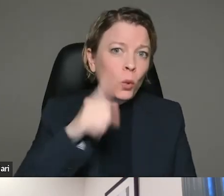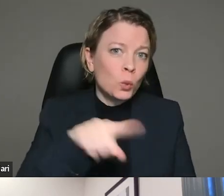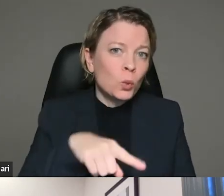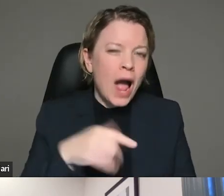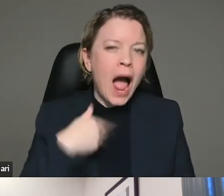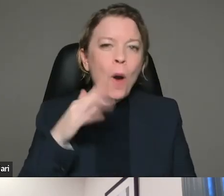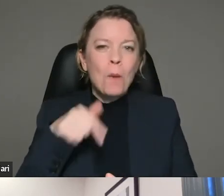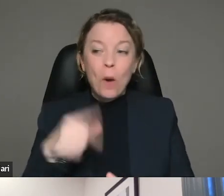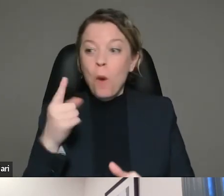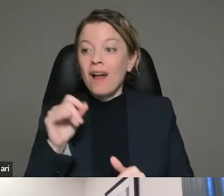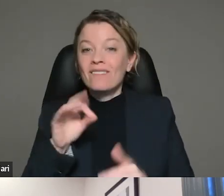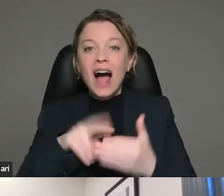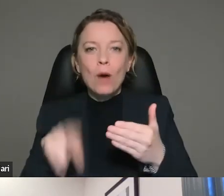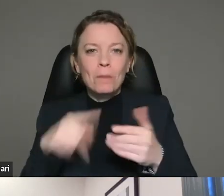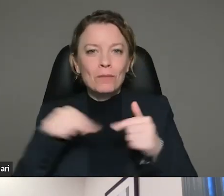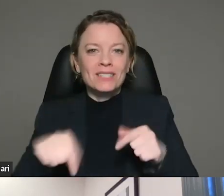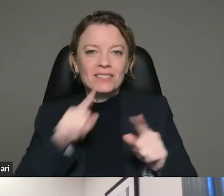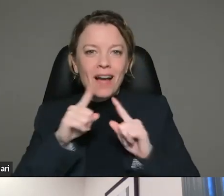of the outcomes of this conversation.